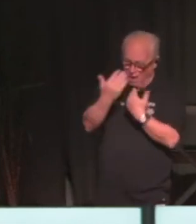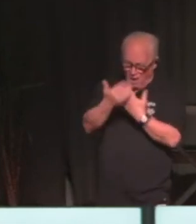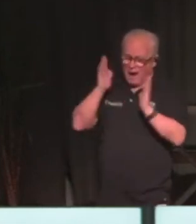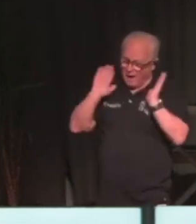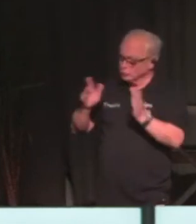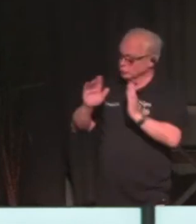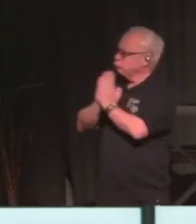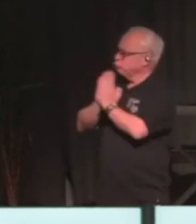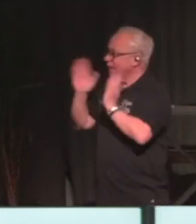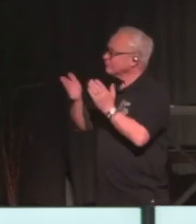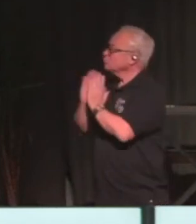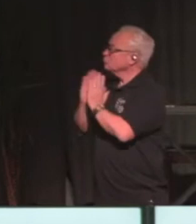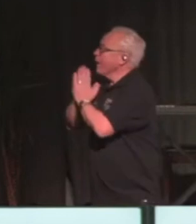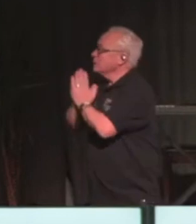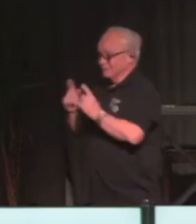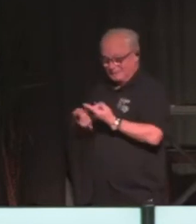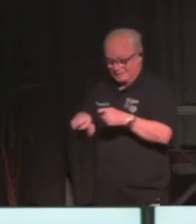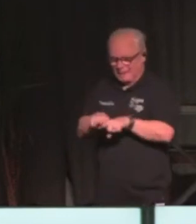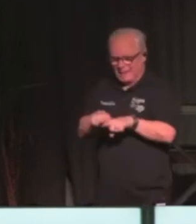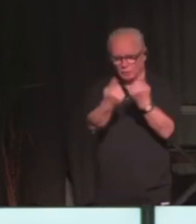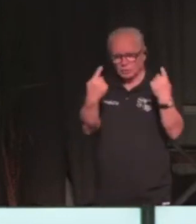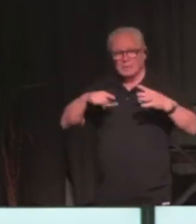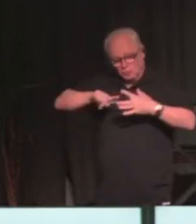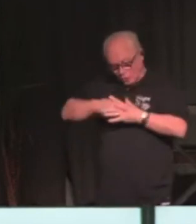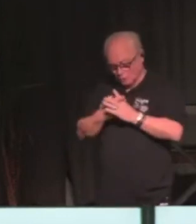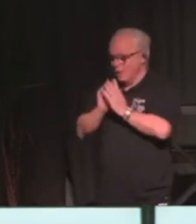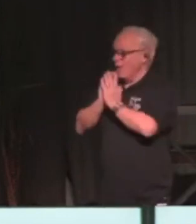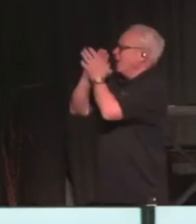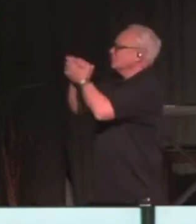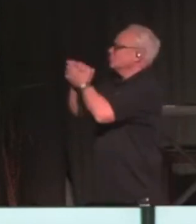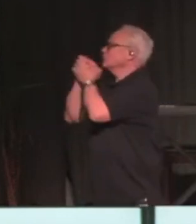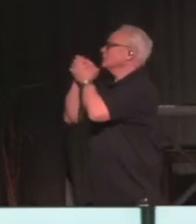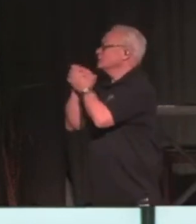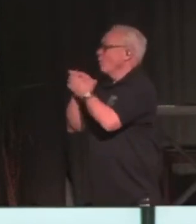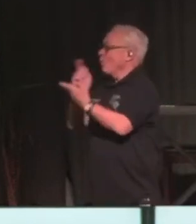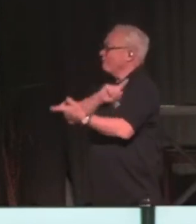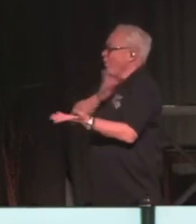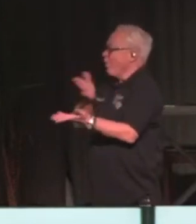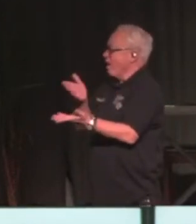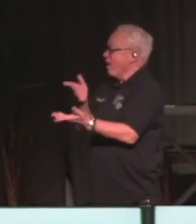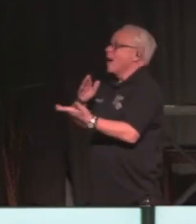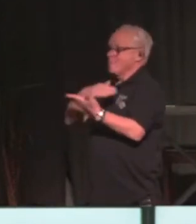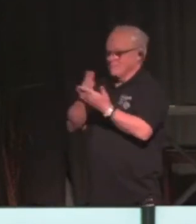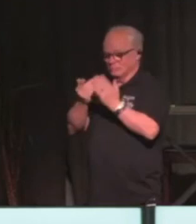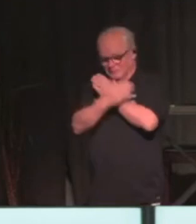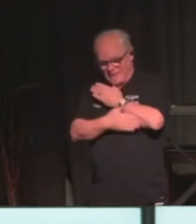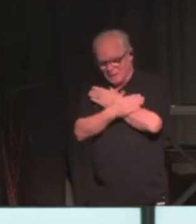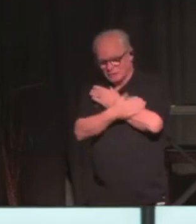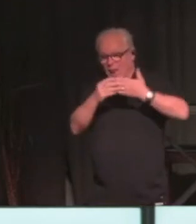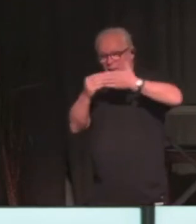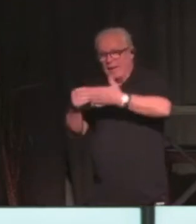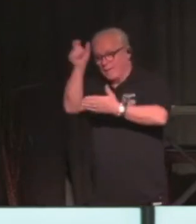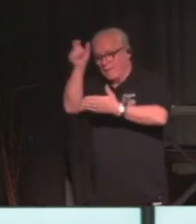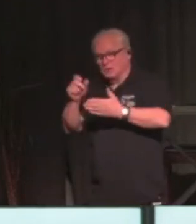Okay? And it will move us into this intercession on behalf of the nation, on behalf of a leader, on behalf of a person,